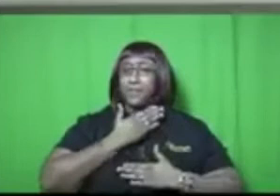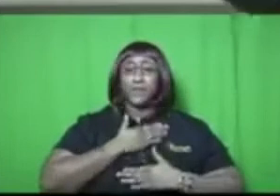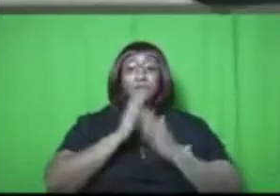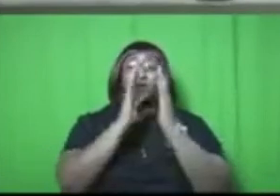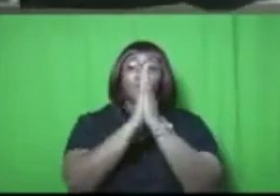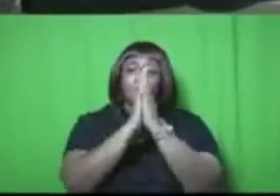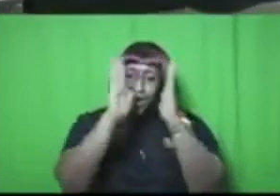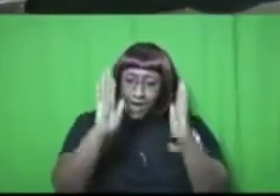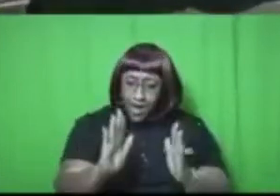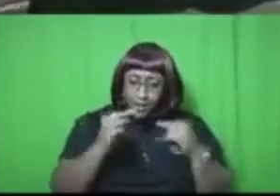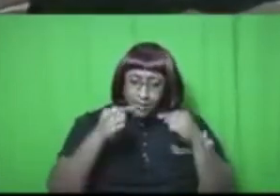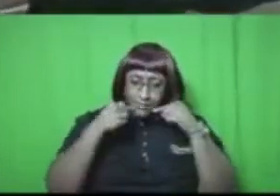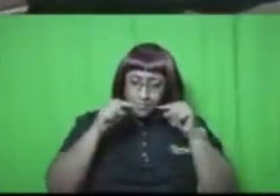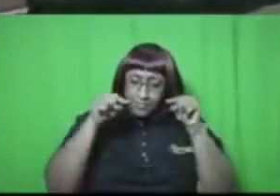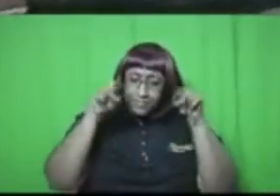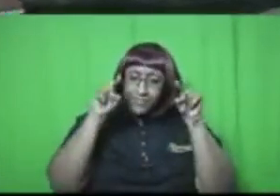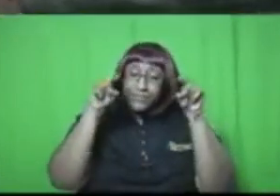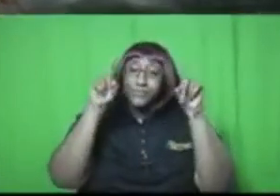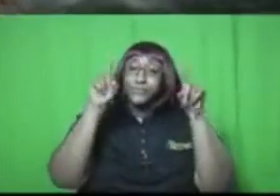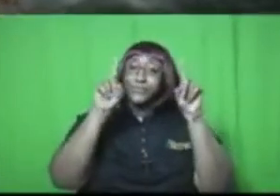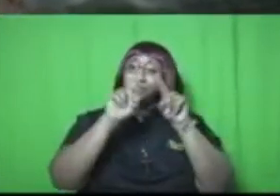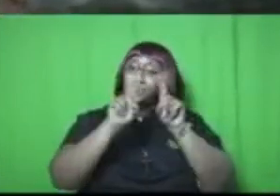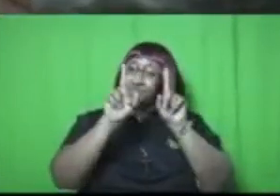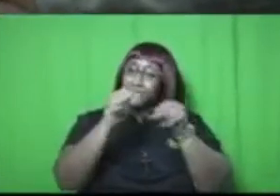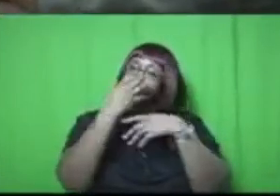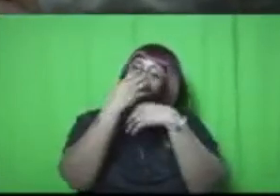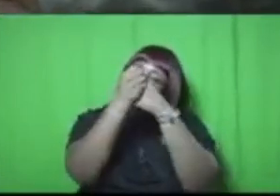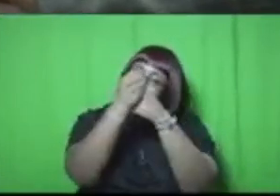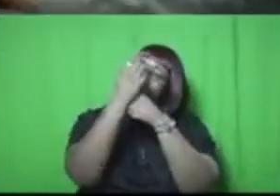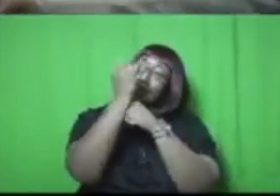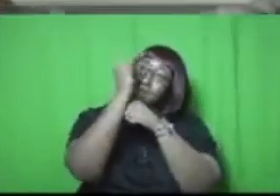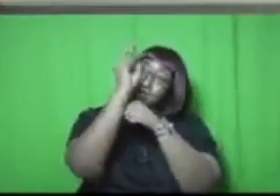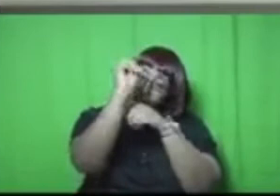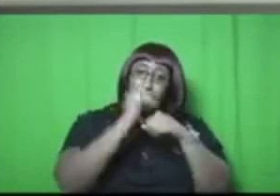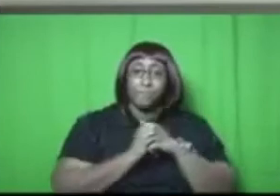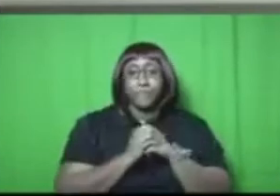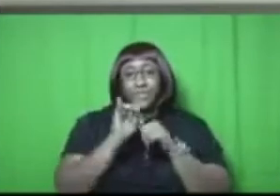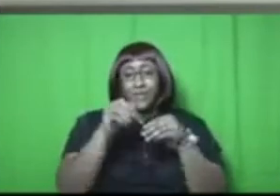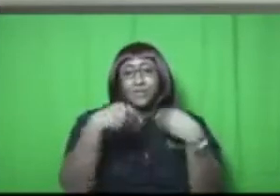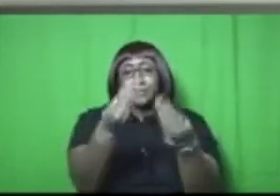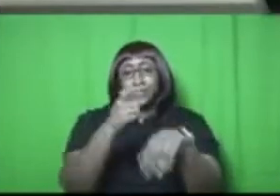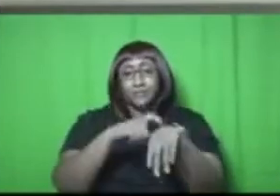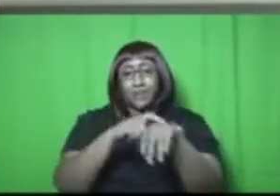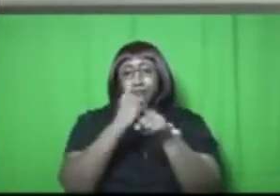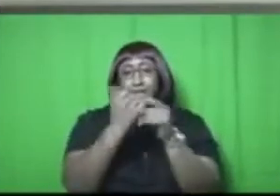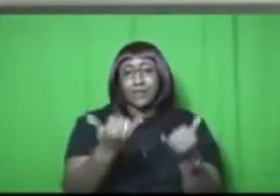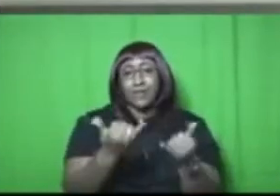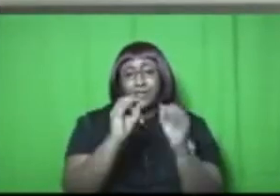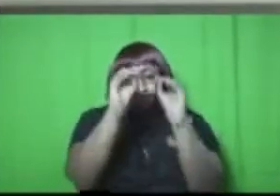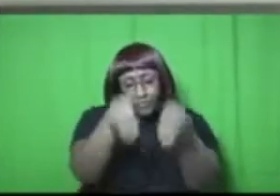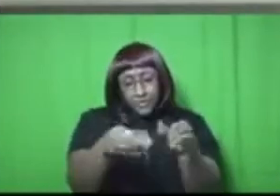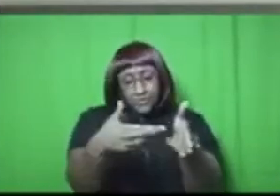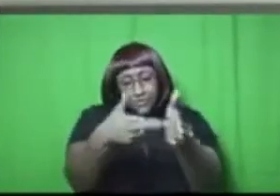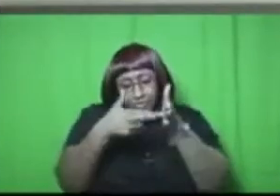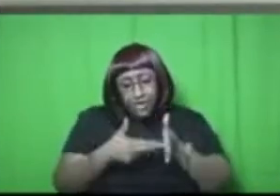Prayer works, but you gotta trust it. And that's why we're giving you time right now. Put that request